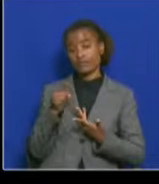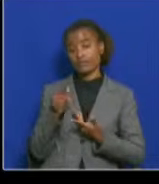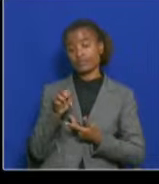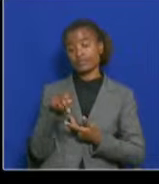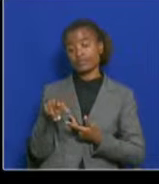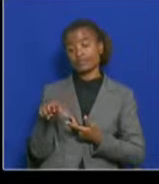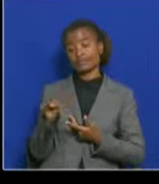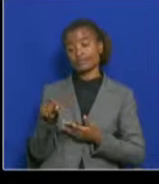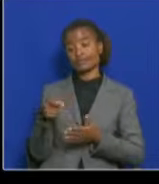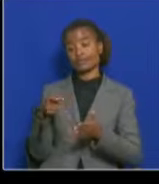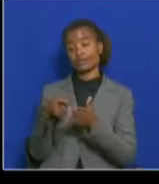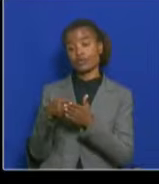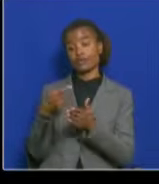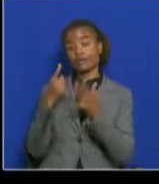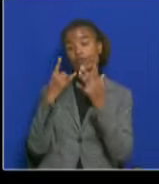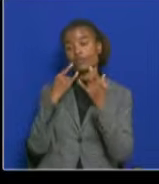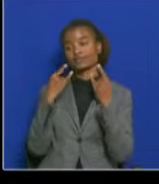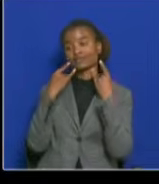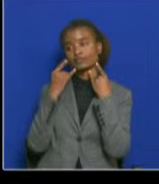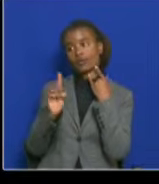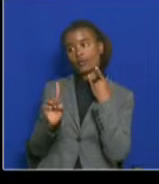masks.